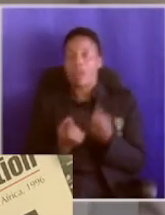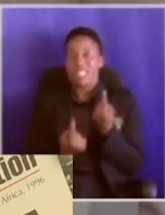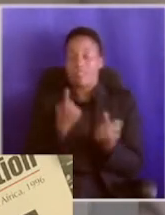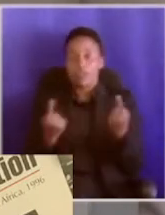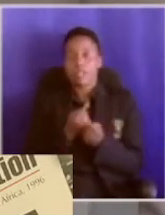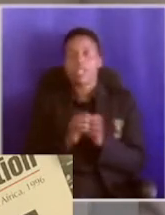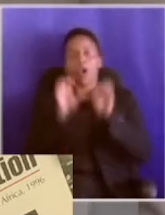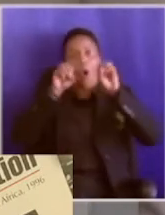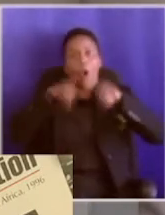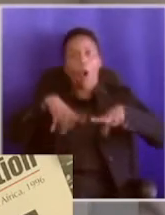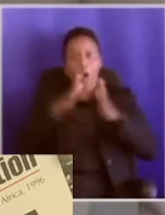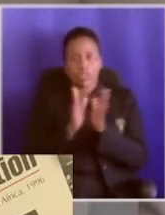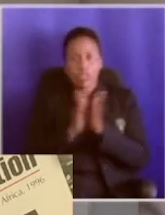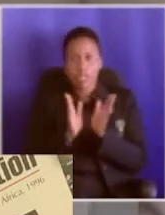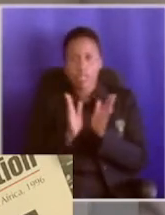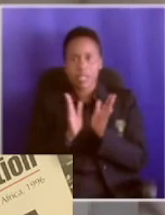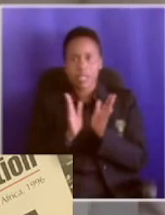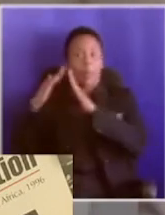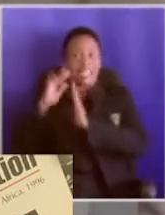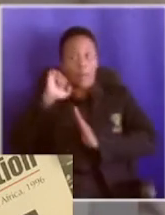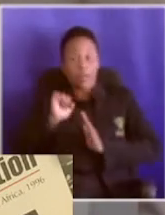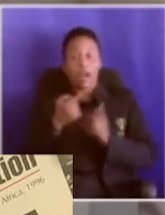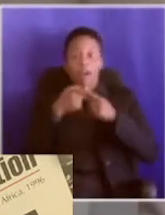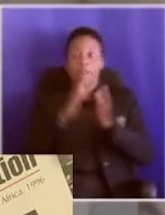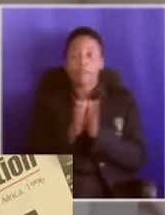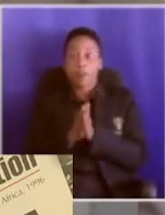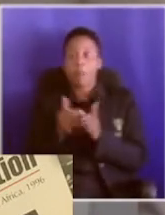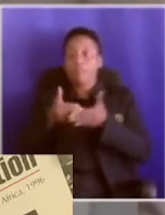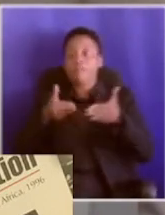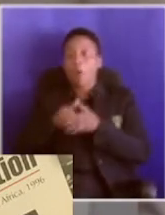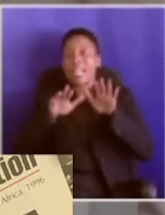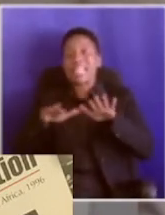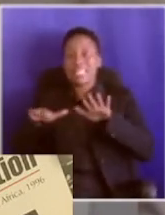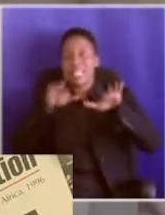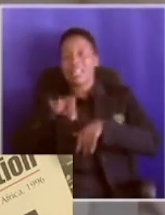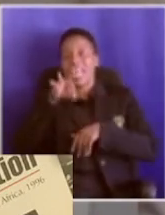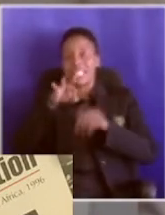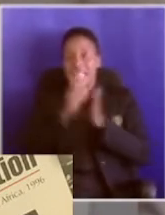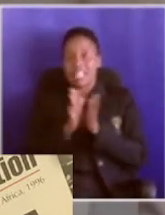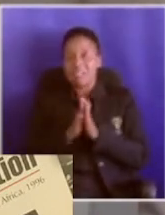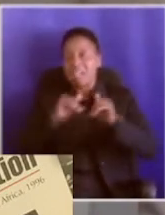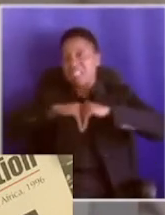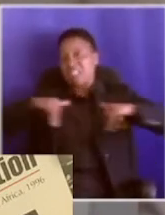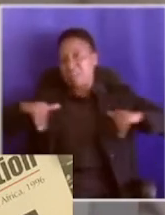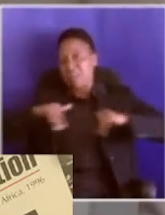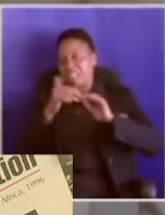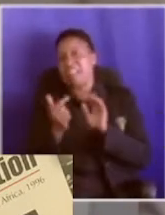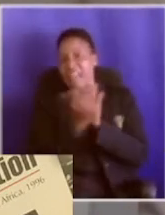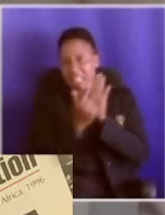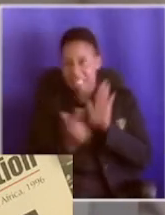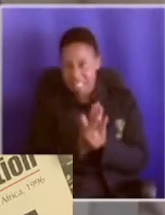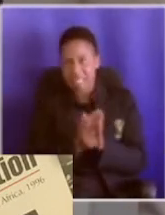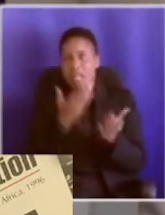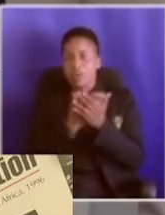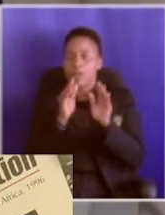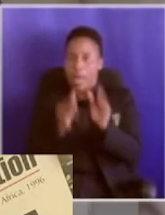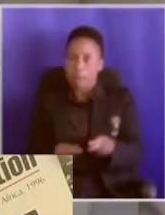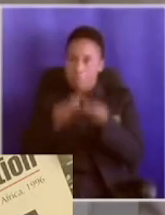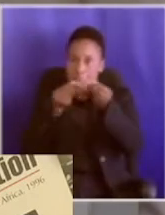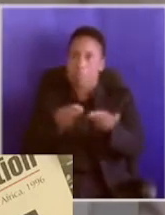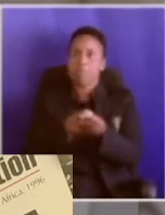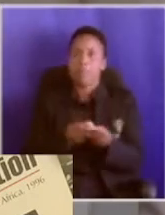lost their property as a result of post-1913 discriminatory legislation to submit claims